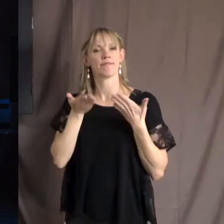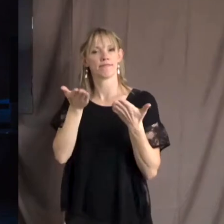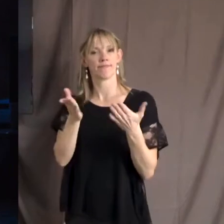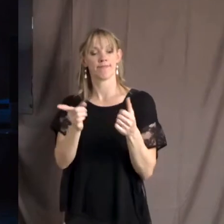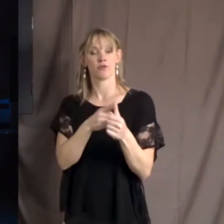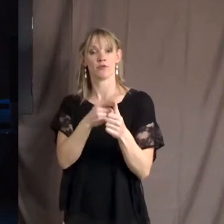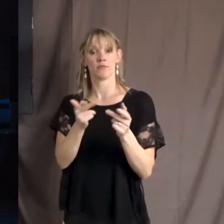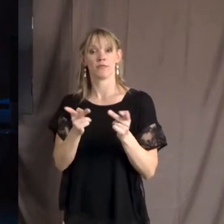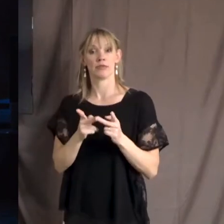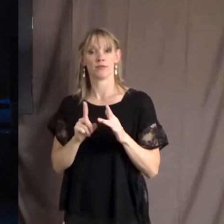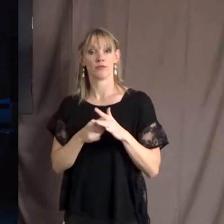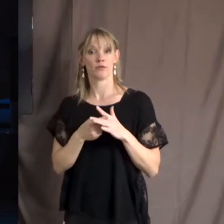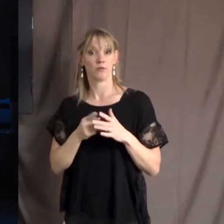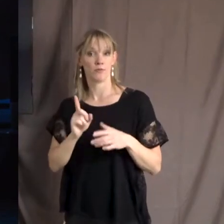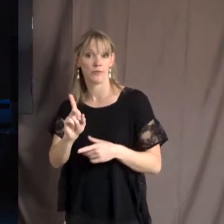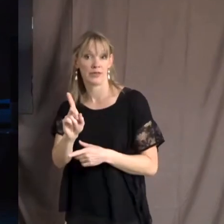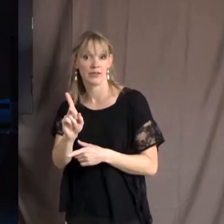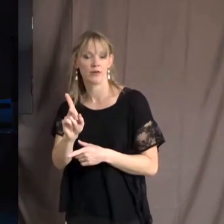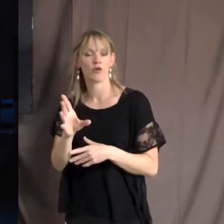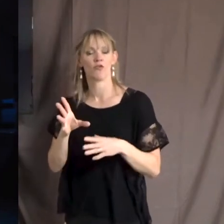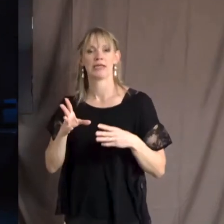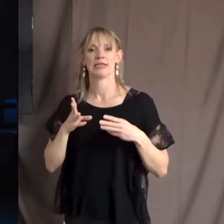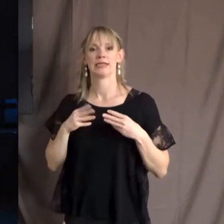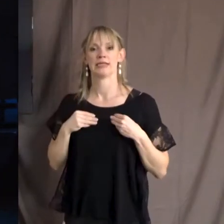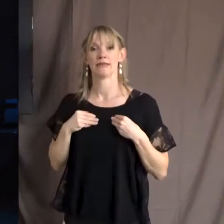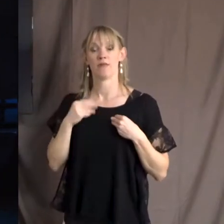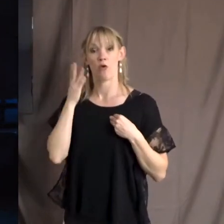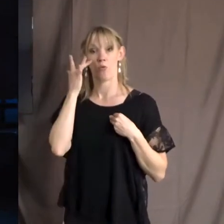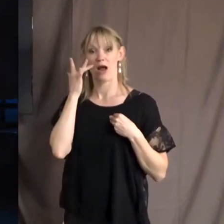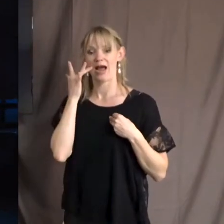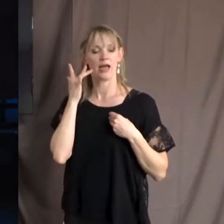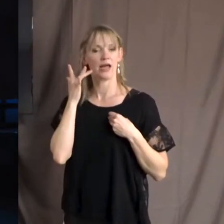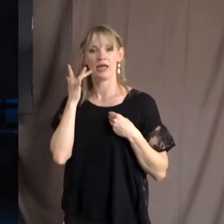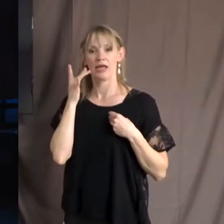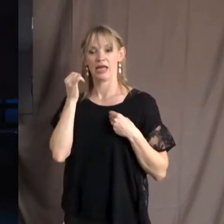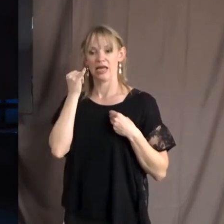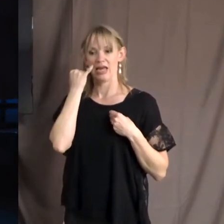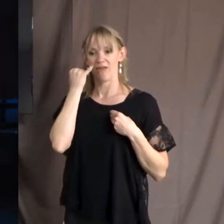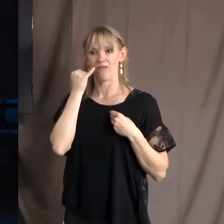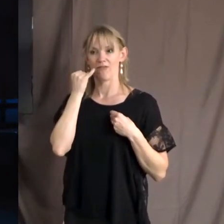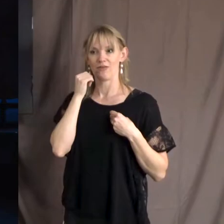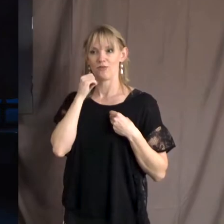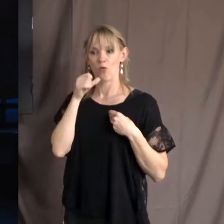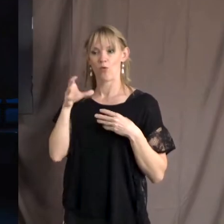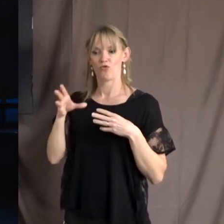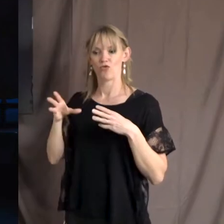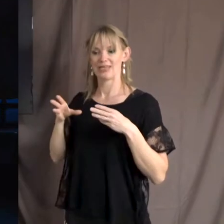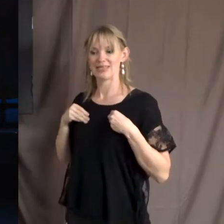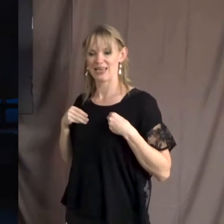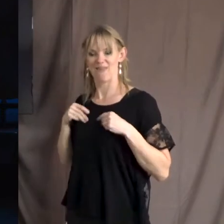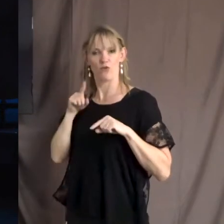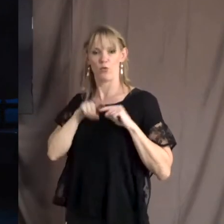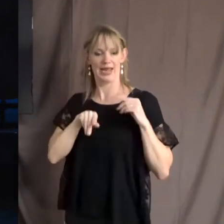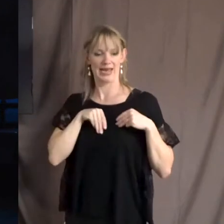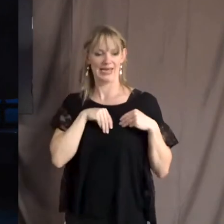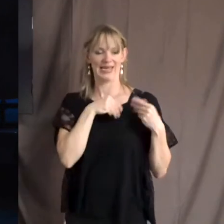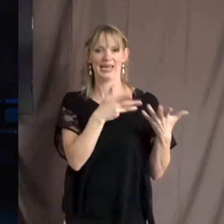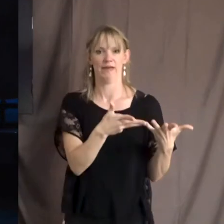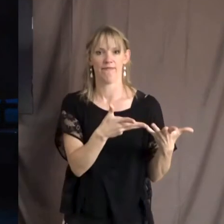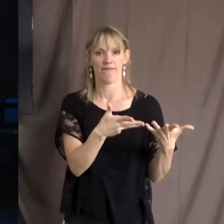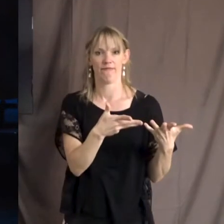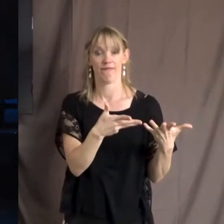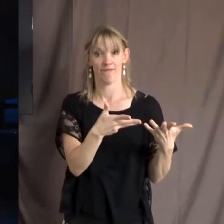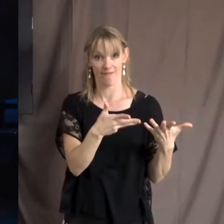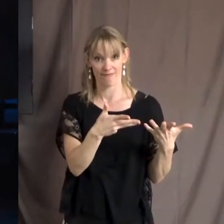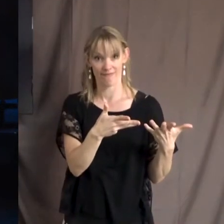to start is receivership, because it's hard to give away what you haven't chosen to receive. It's hard to give away